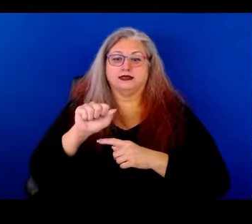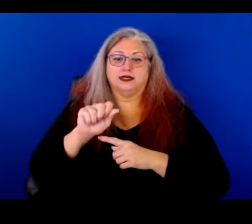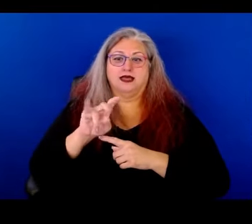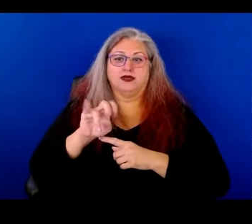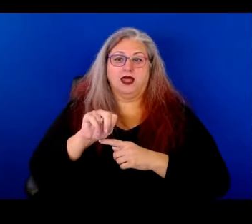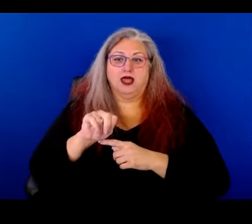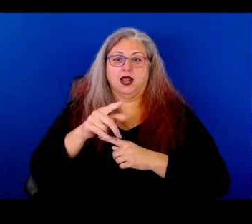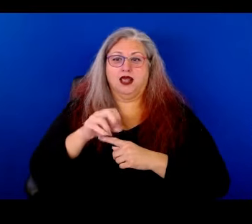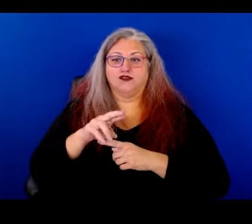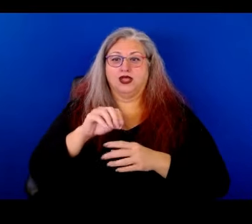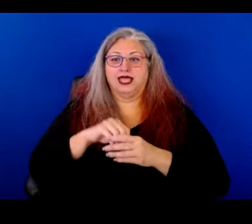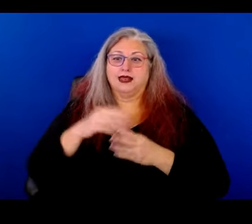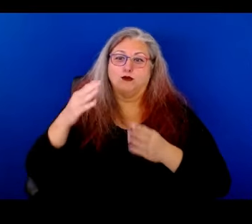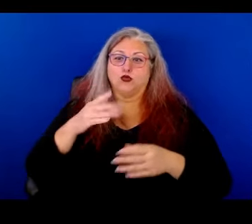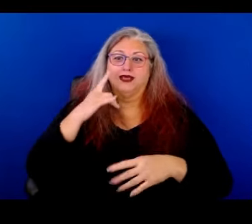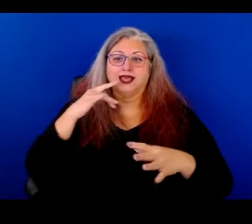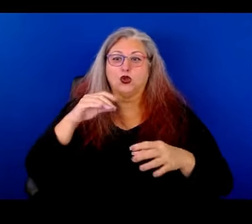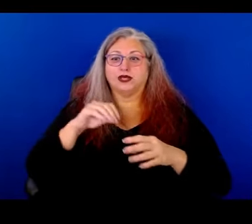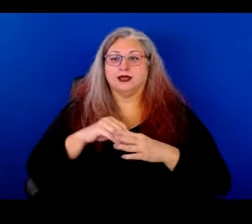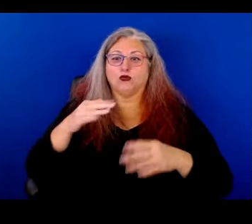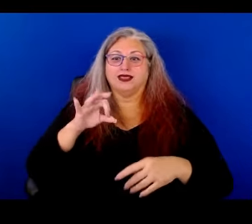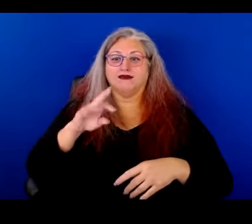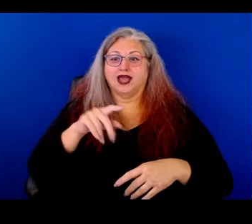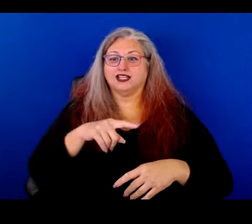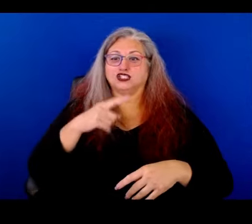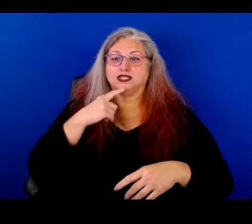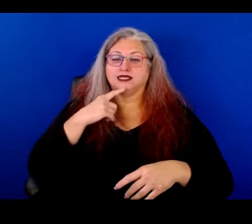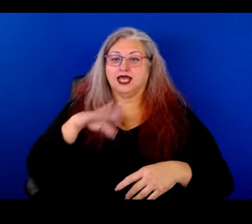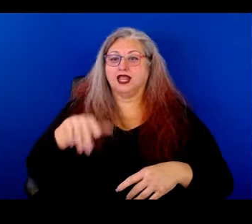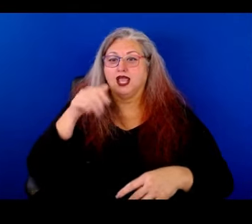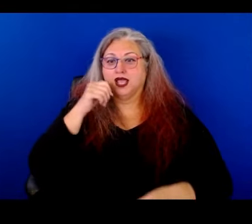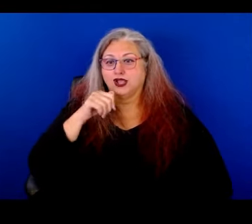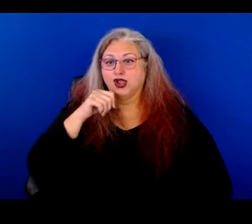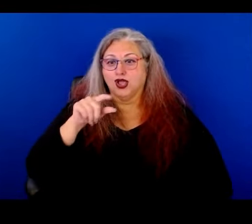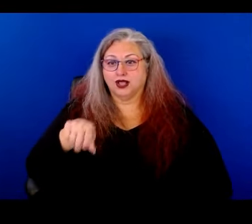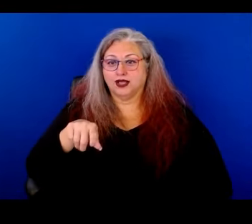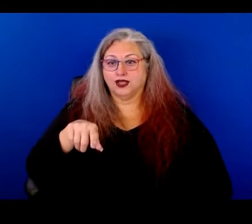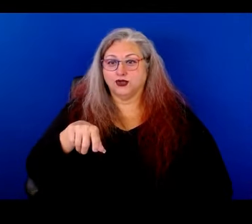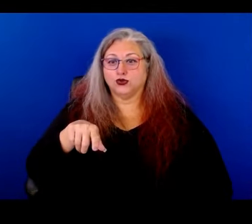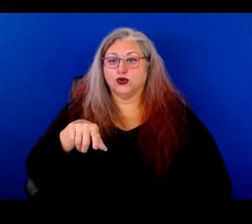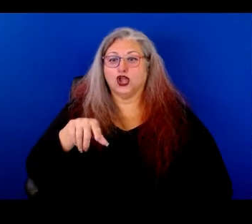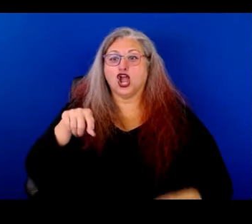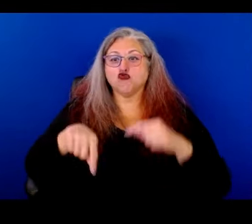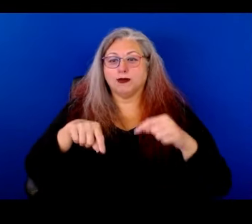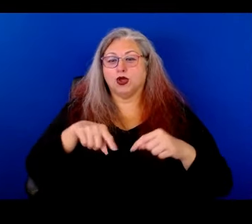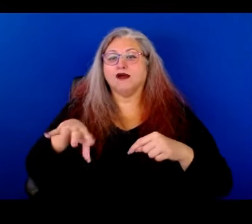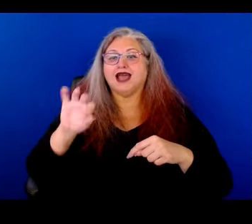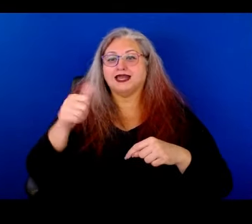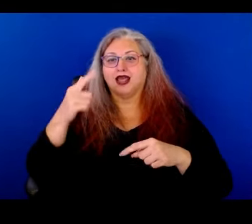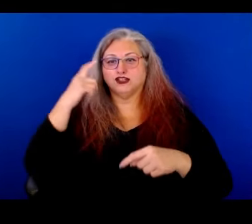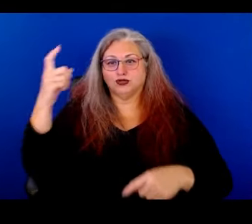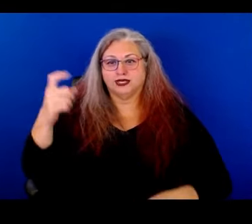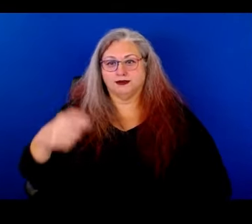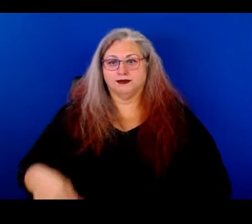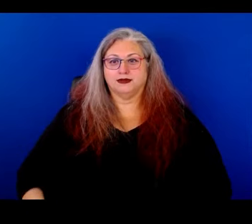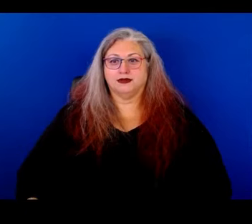with Savion Glover and bring in the noise, bring in the funk on Broadway. And she said, girl, you're a cripple. Find